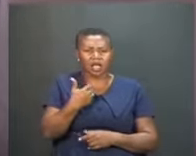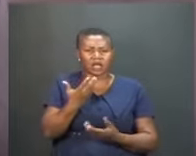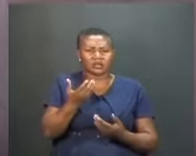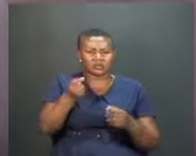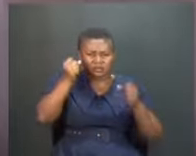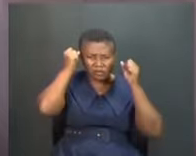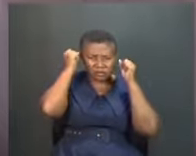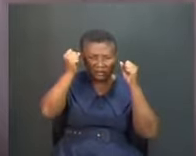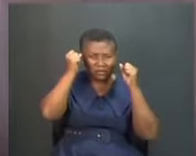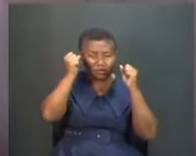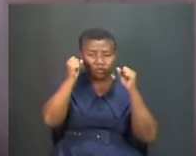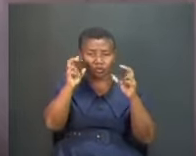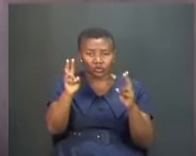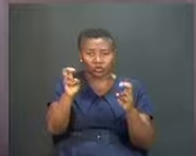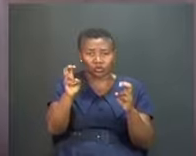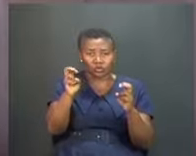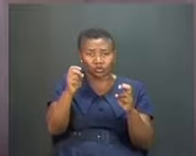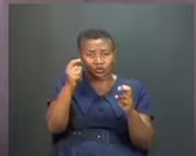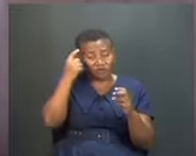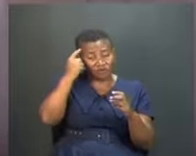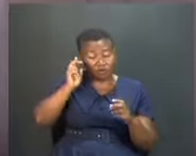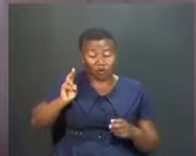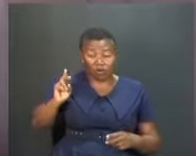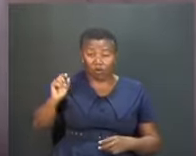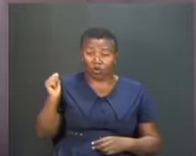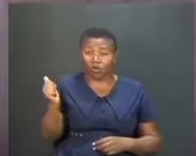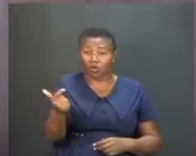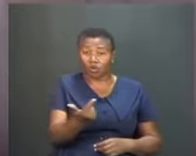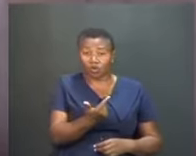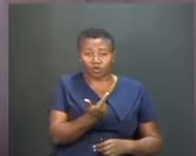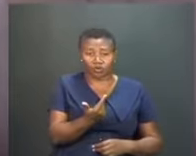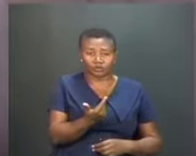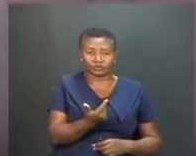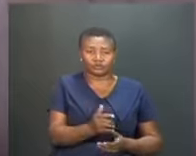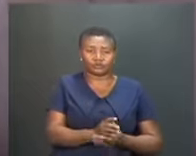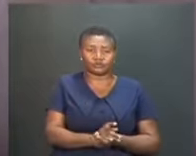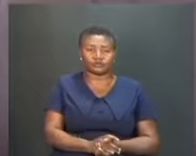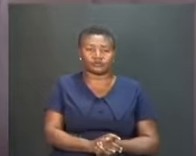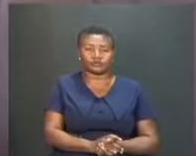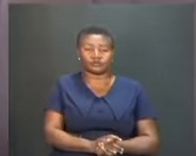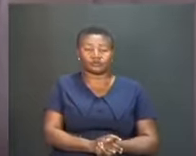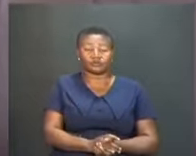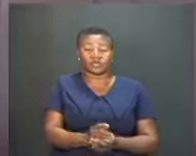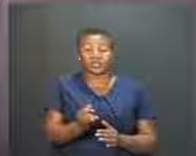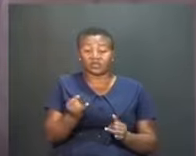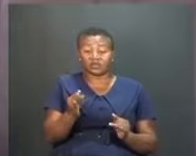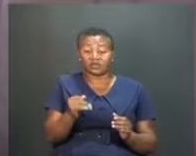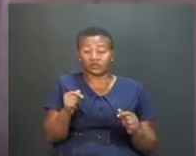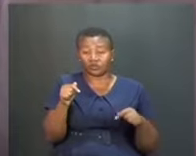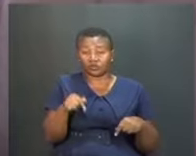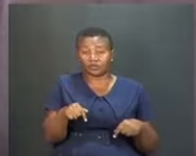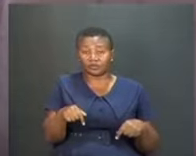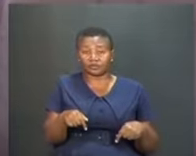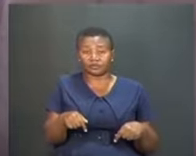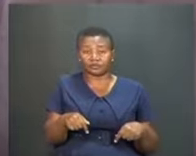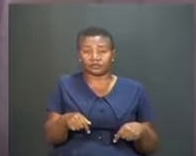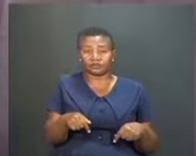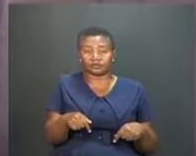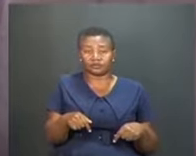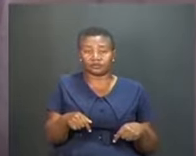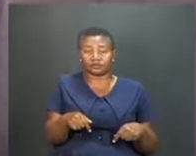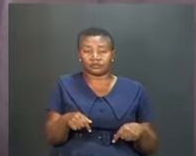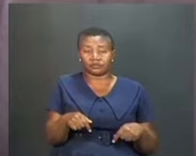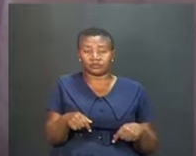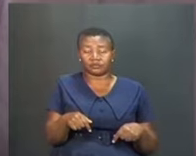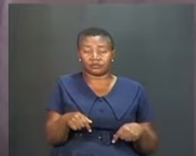for all of us to deal with. So, Speaker, if today a